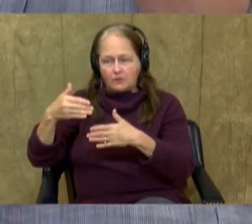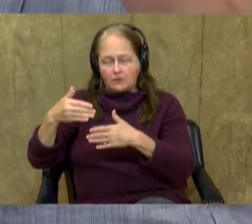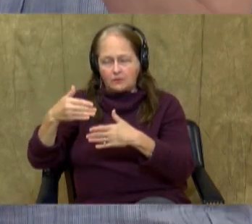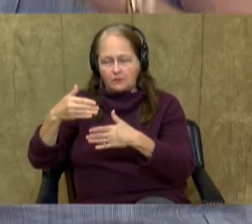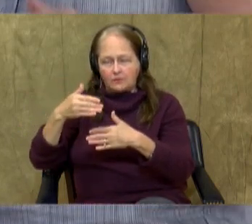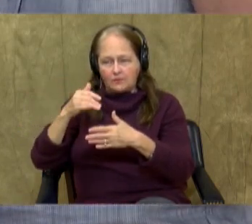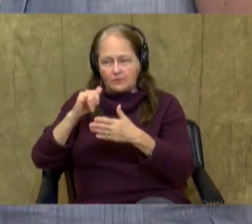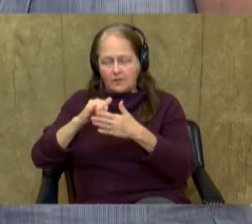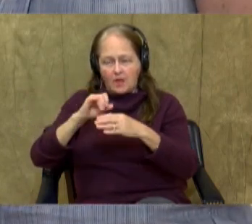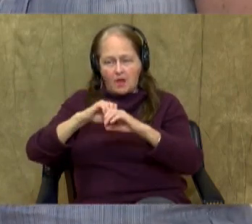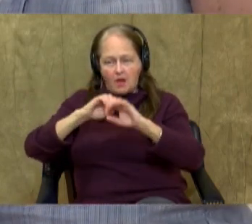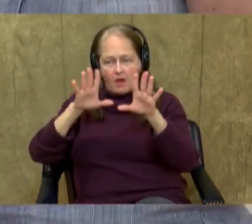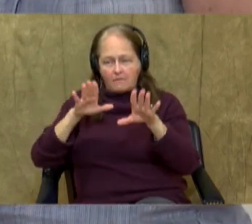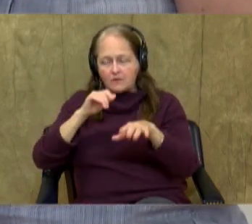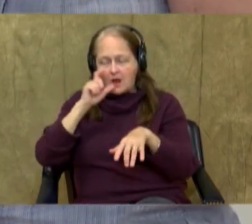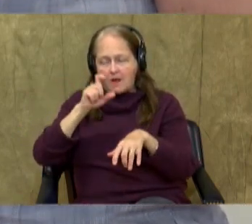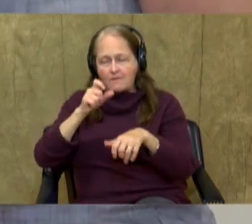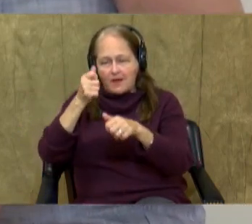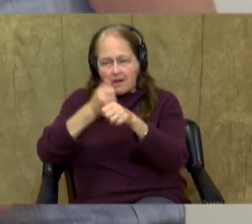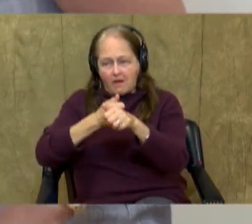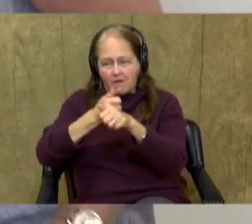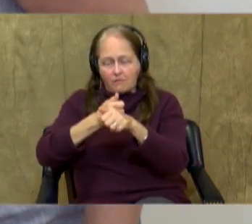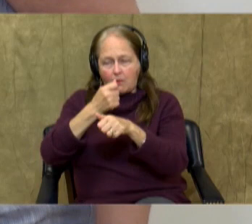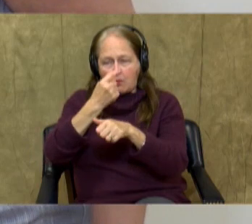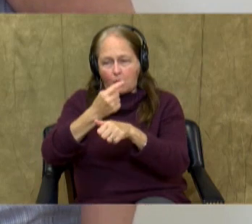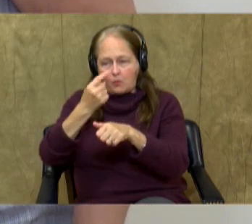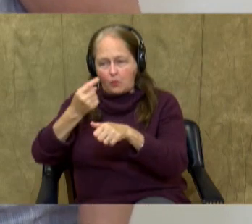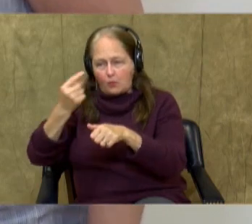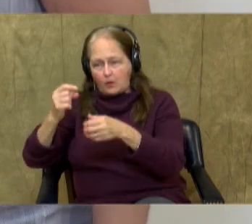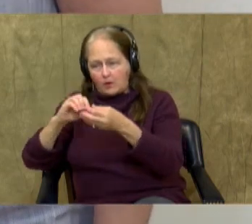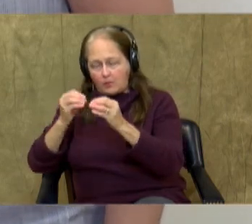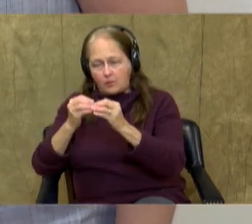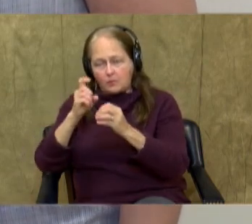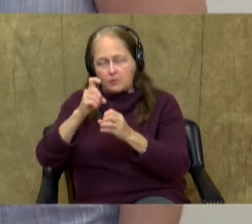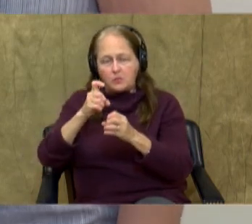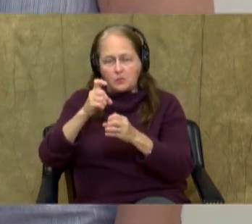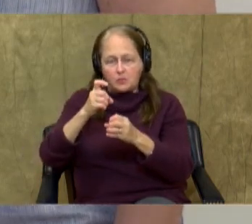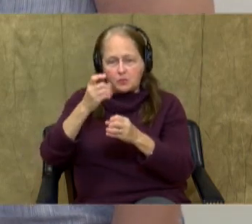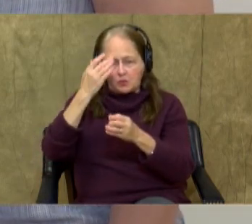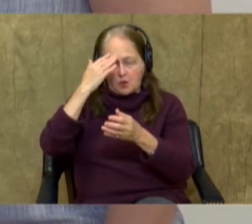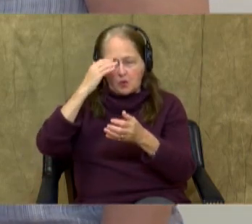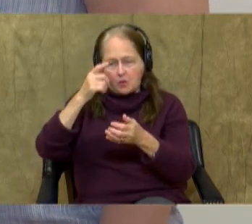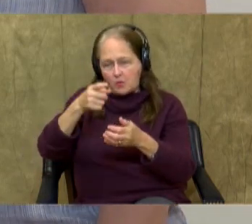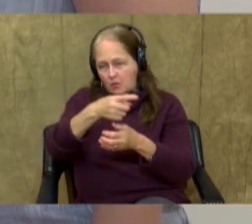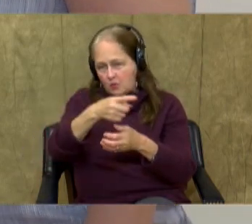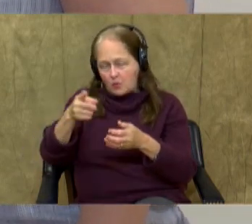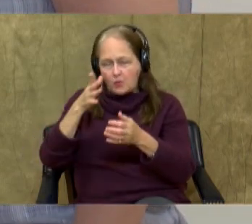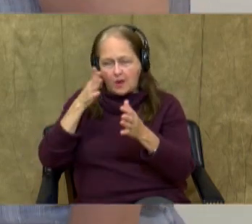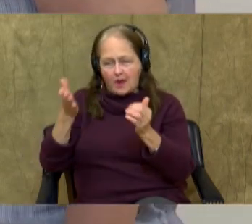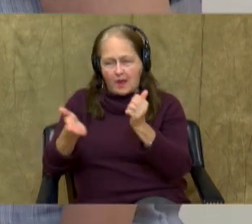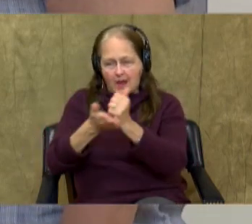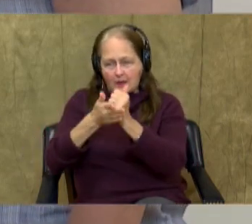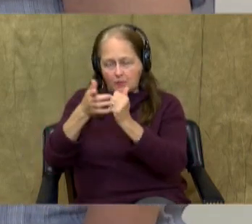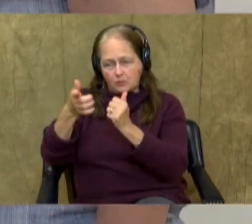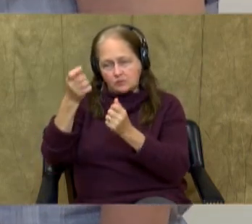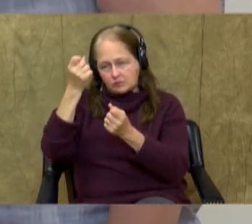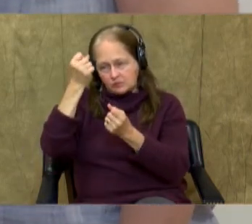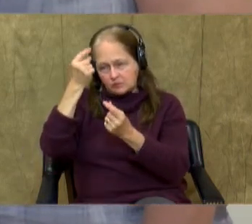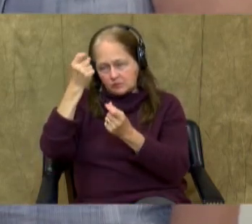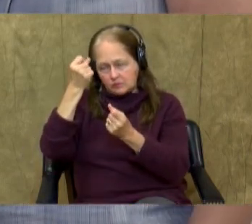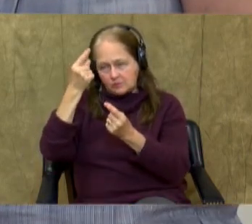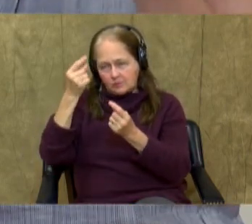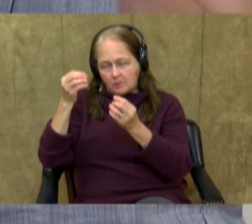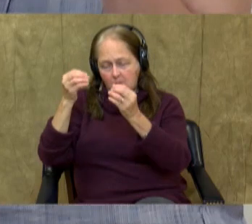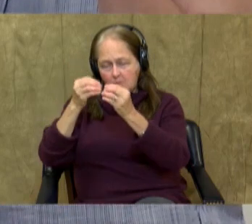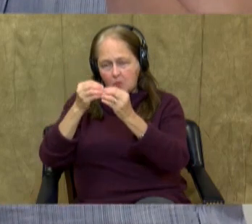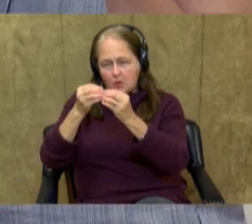You don't have to look at every single number to know which one is the most, and then to know which